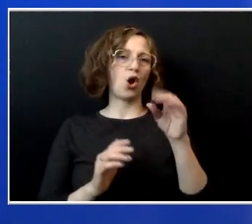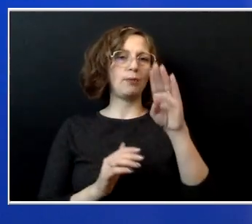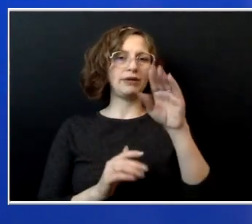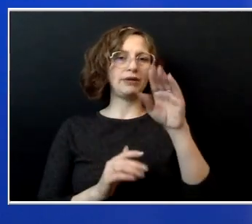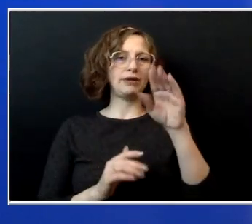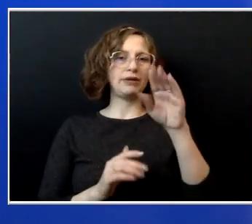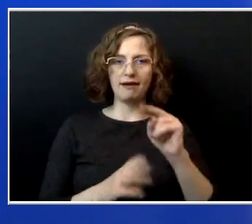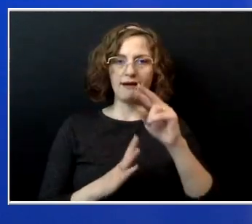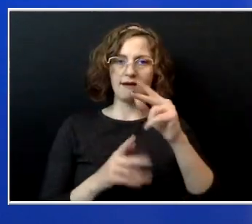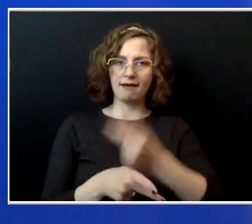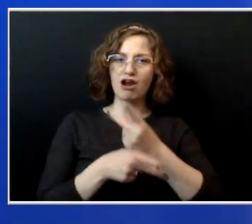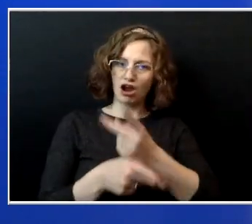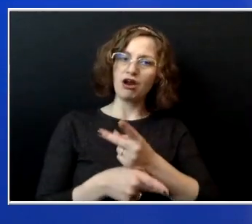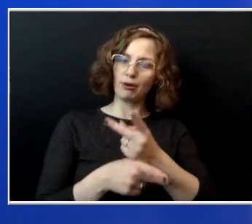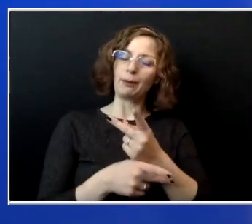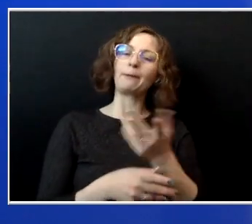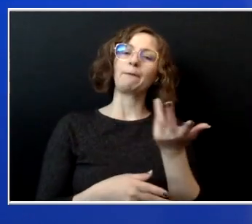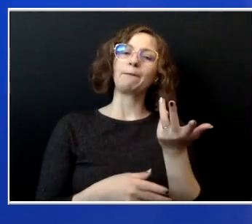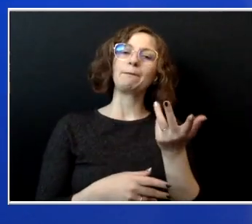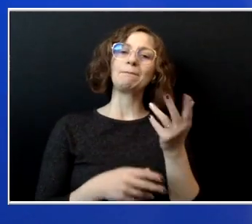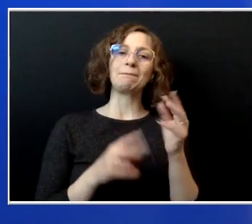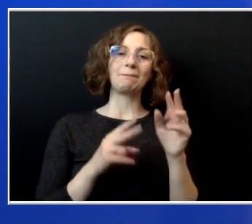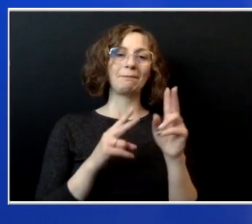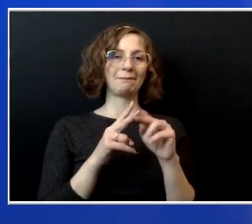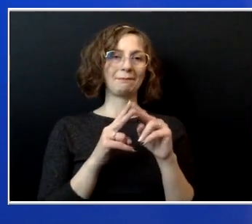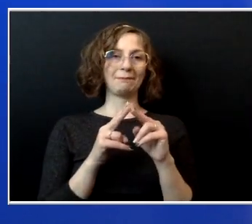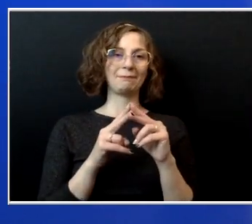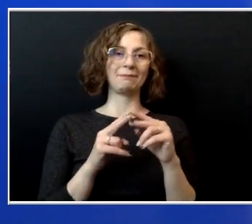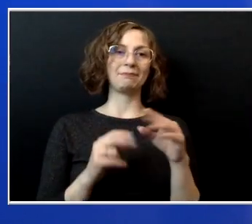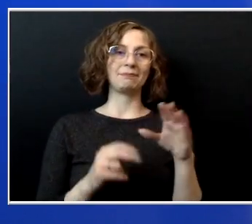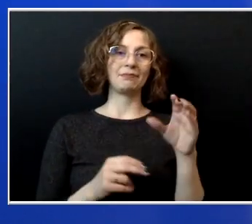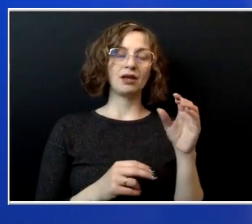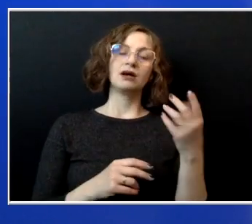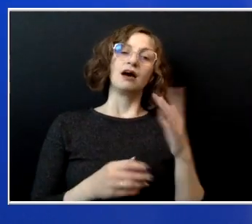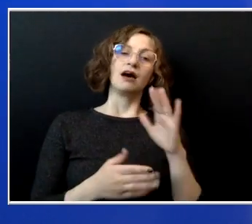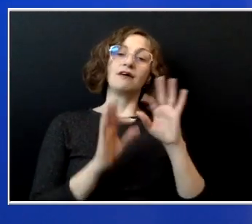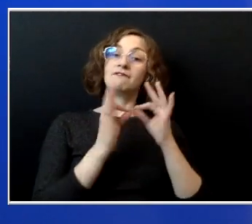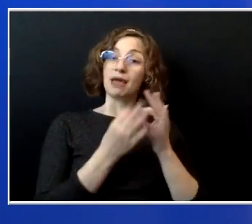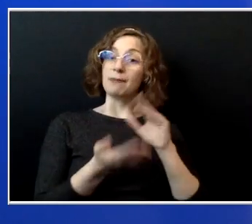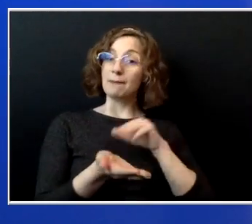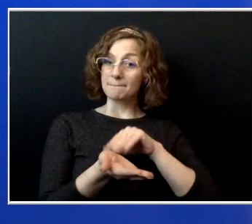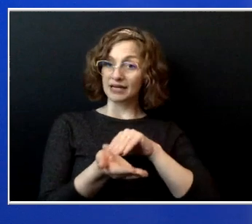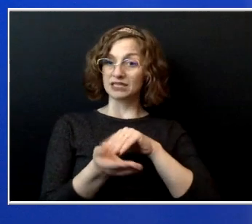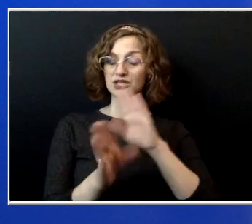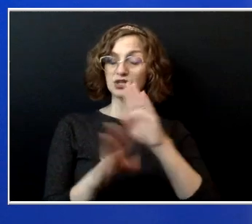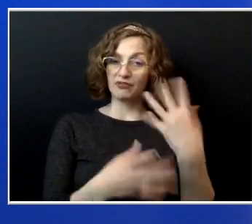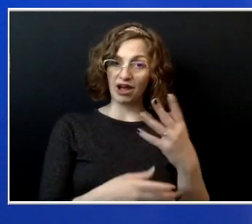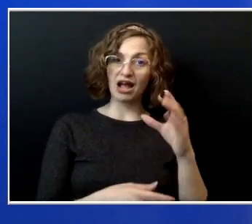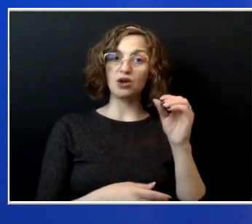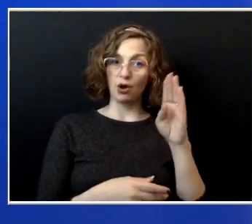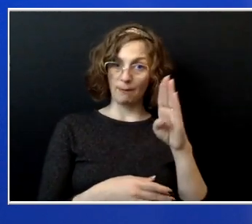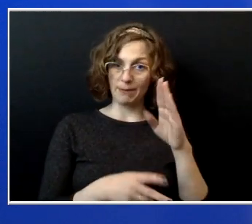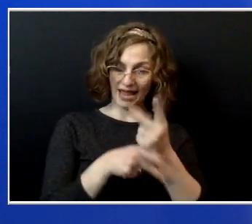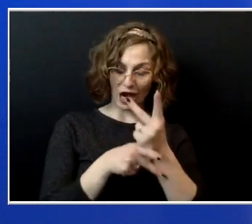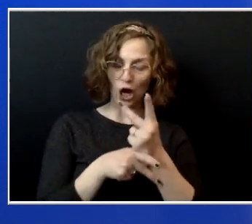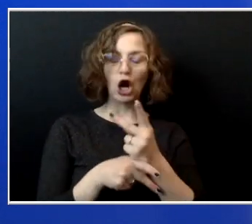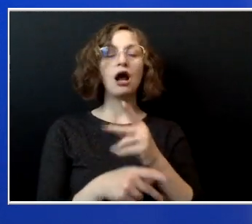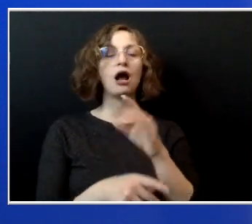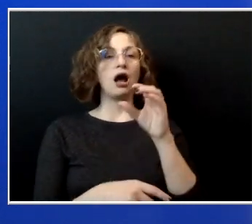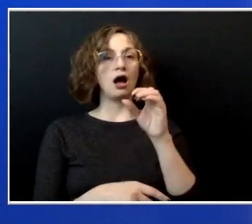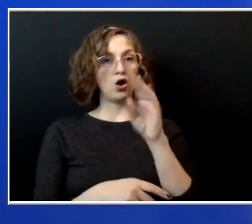pretty specifically, and it would either be an obstetrician, a family medicine who provides obstetrical care, or a certified nurse midwife. So any of